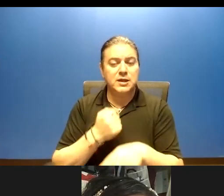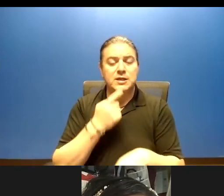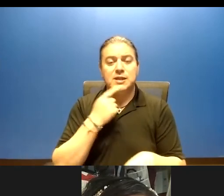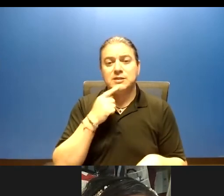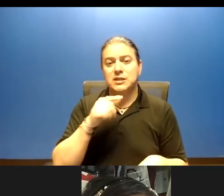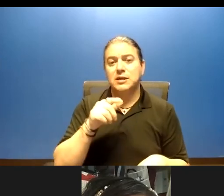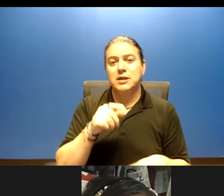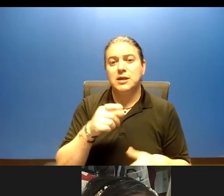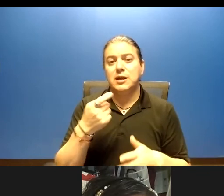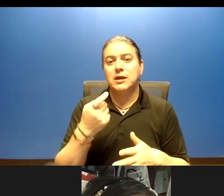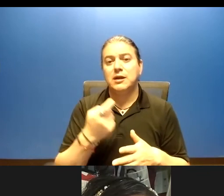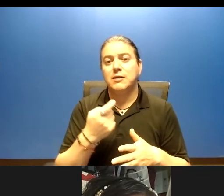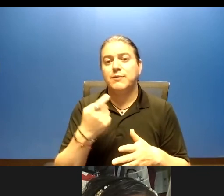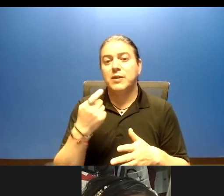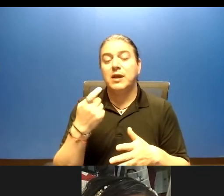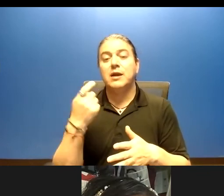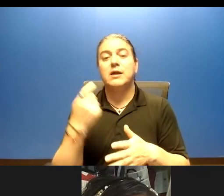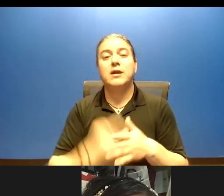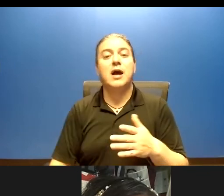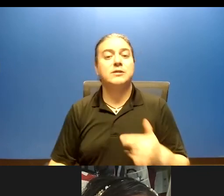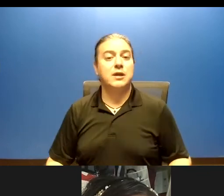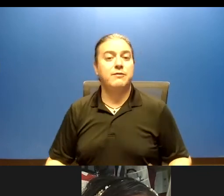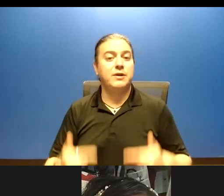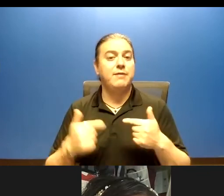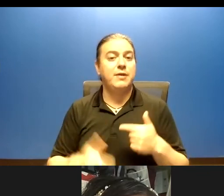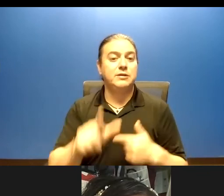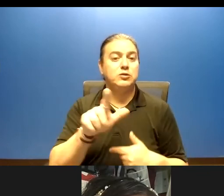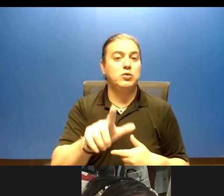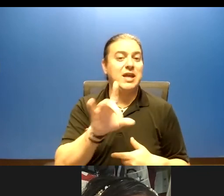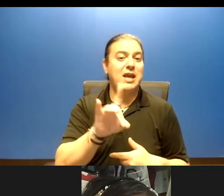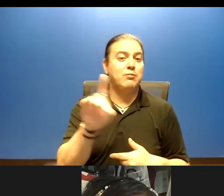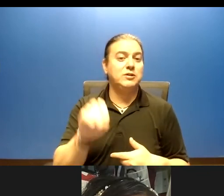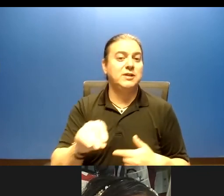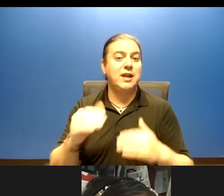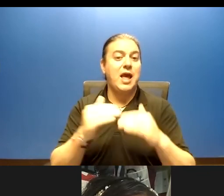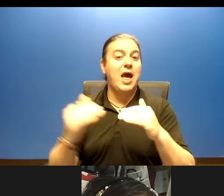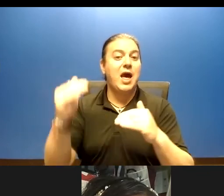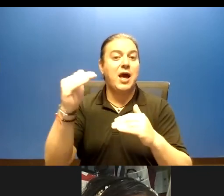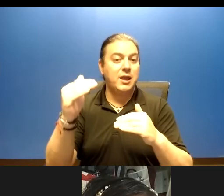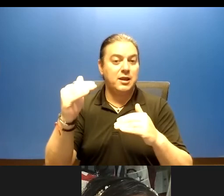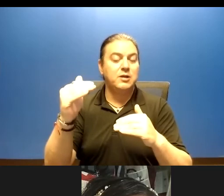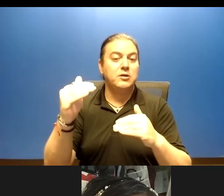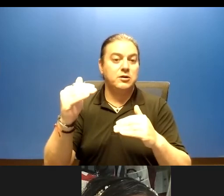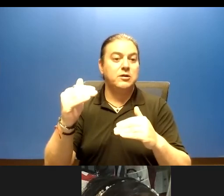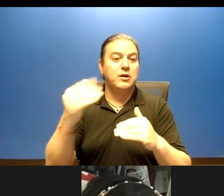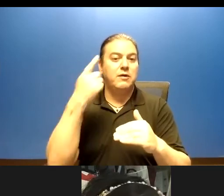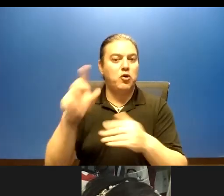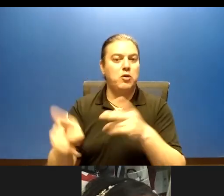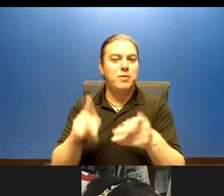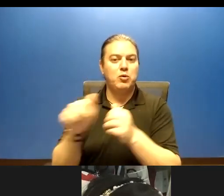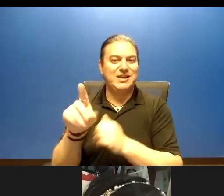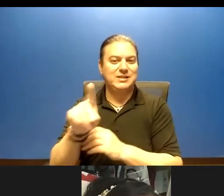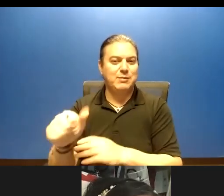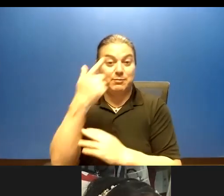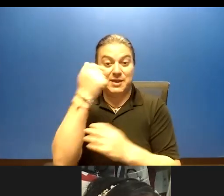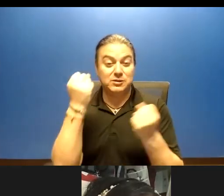to be cost of living, 28% higher for a person with a disability, for all of those hidden costs that you're talking